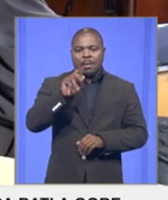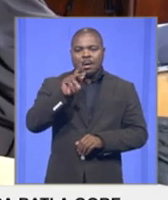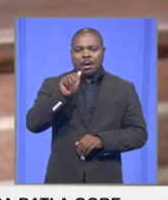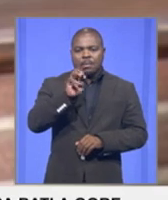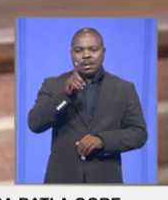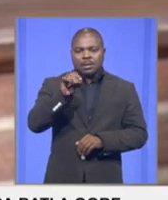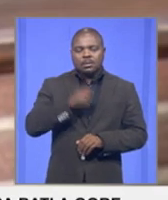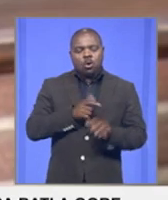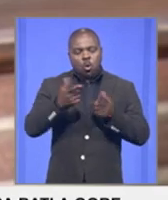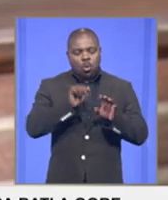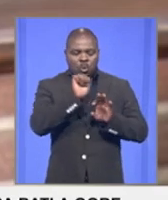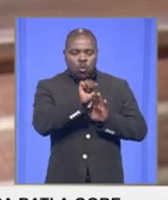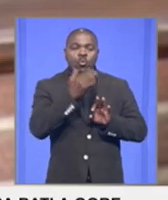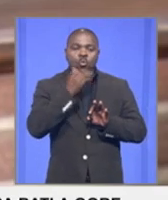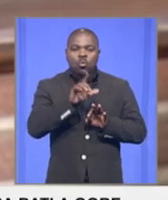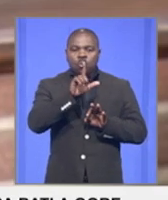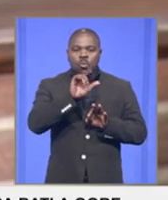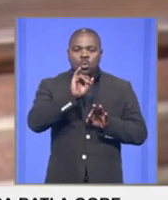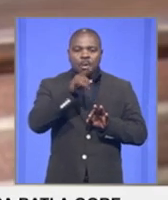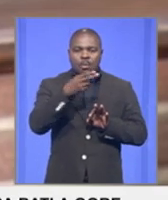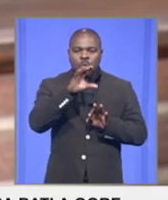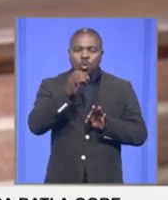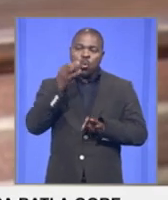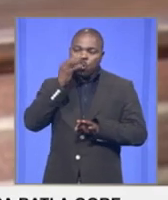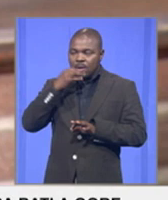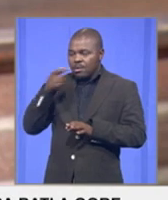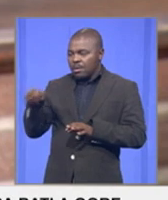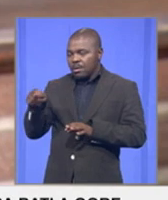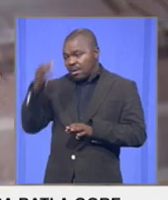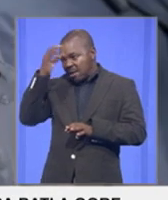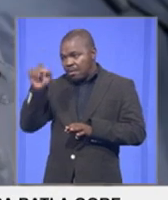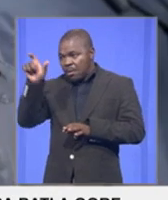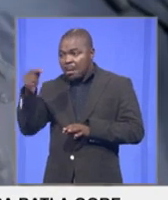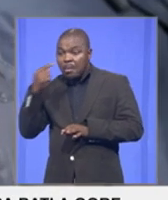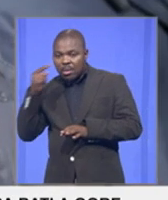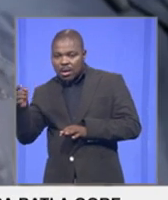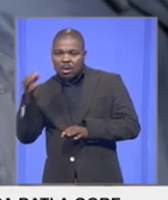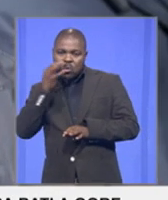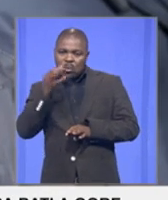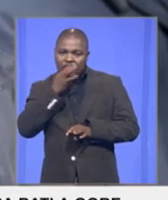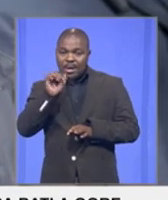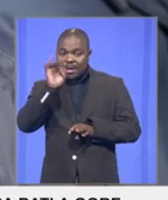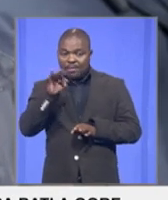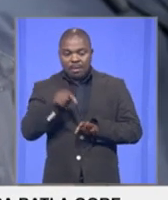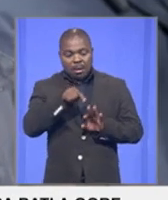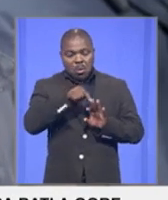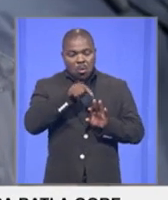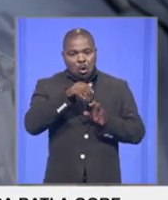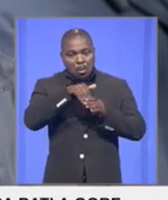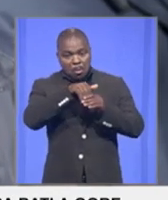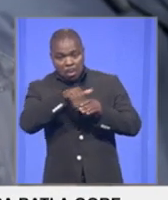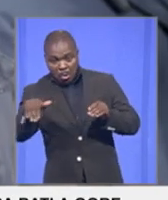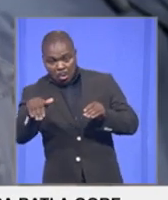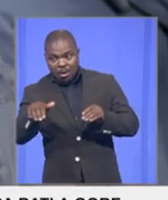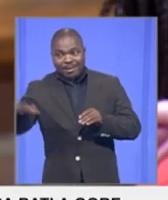wa Dipholo o ngangile ka gore bosupi jwa paki ya puso jo bo reng go tlile go nna le go se iketleng fa molatofadiwa a ka